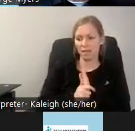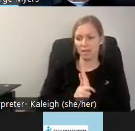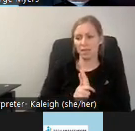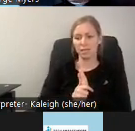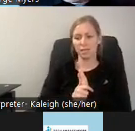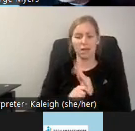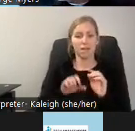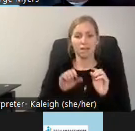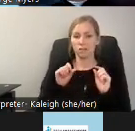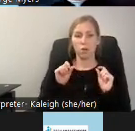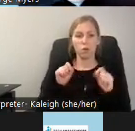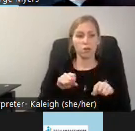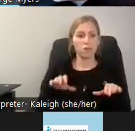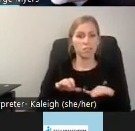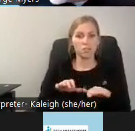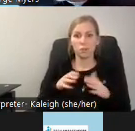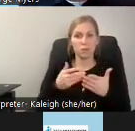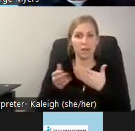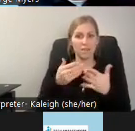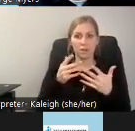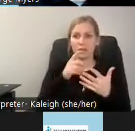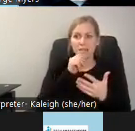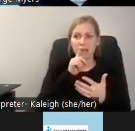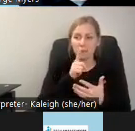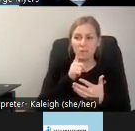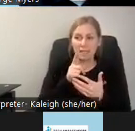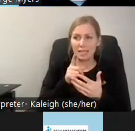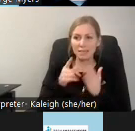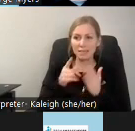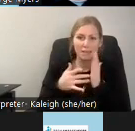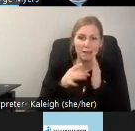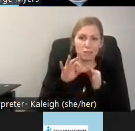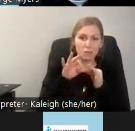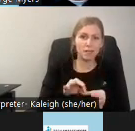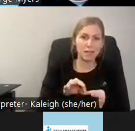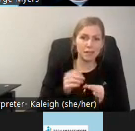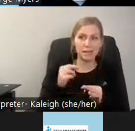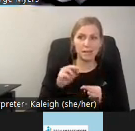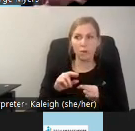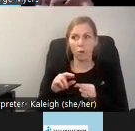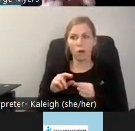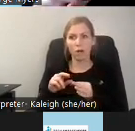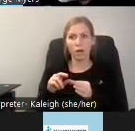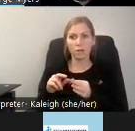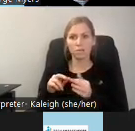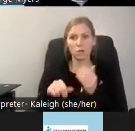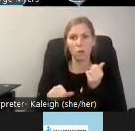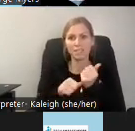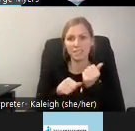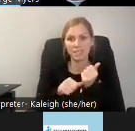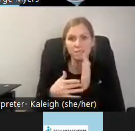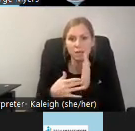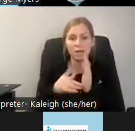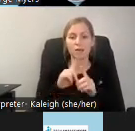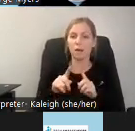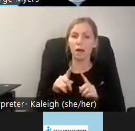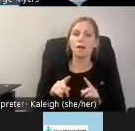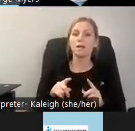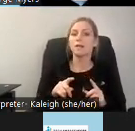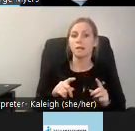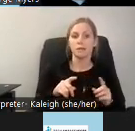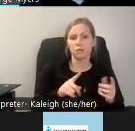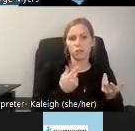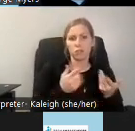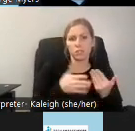really accessibility or assistive technology related. They're just conveniences, but there's a special category just for the accessibility